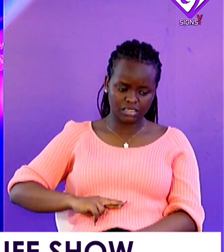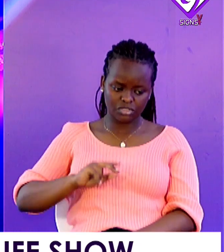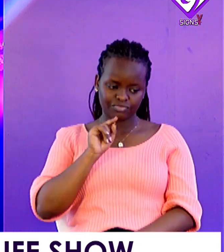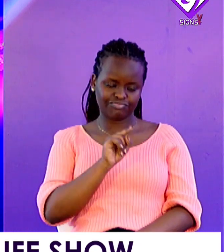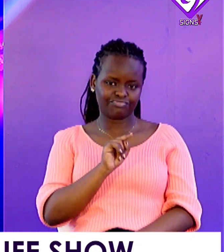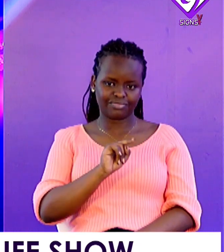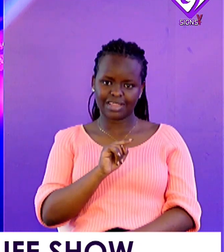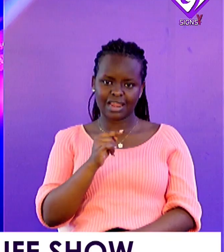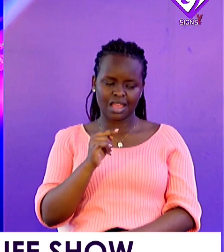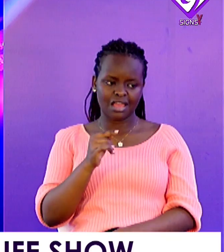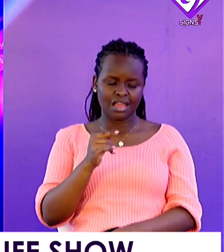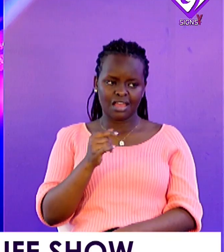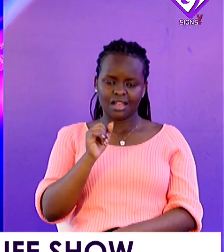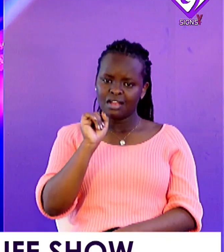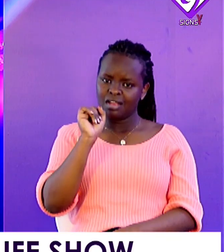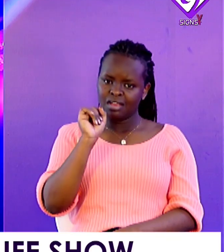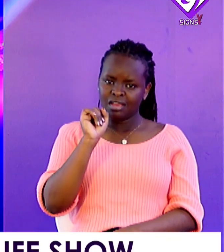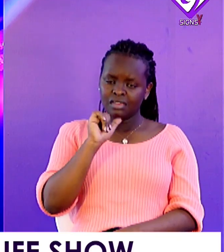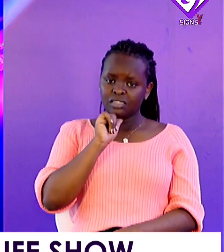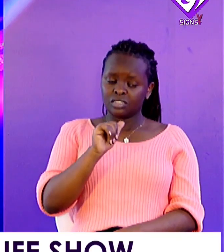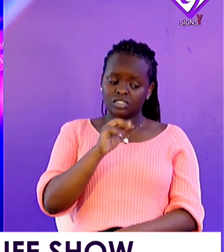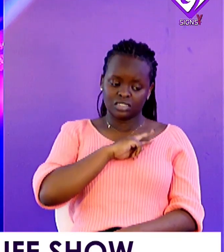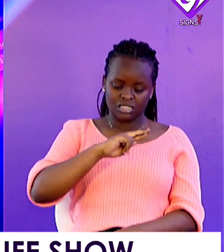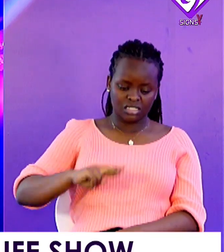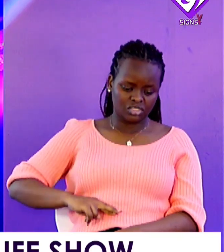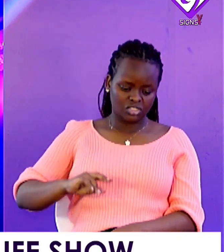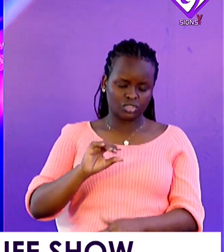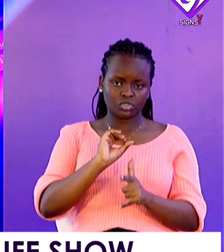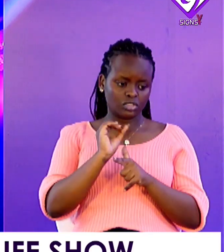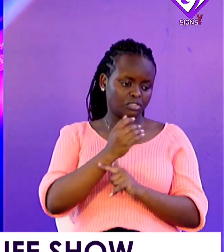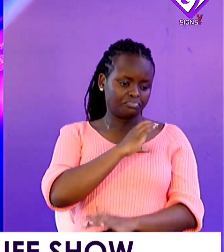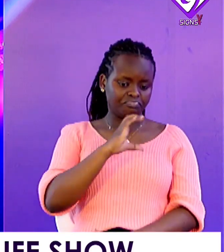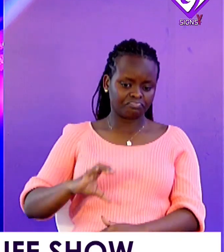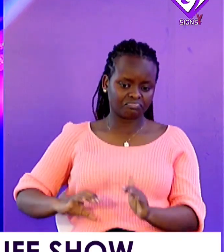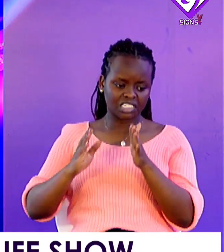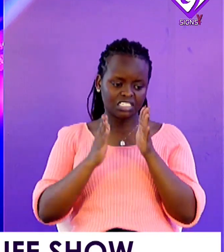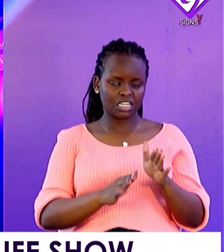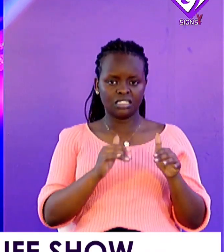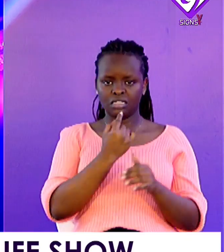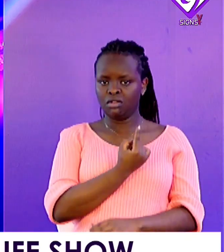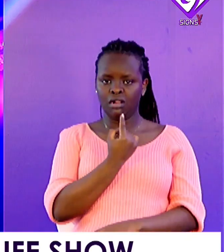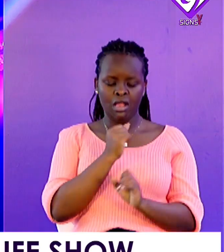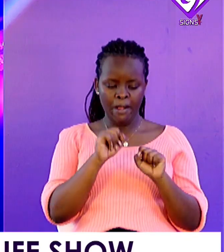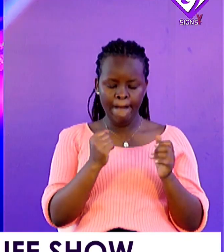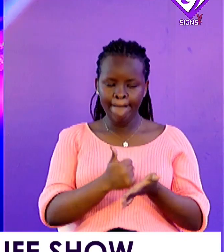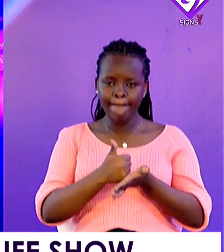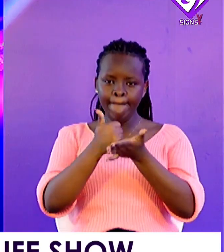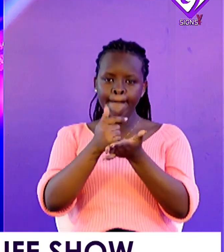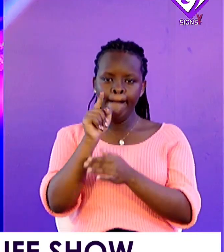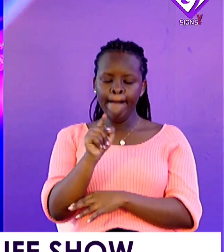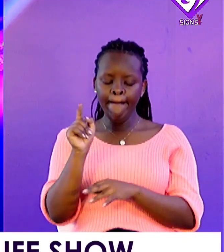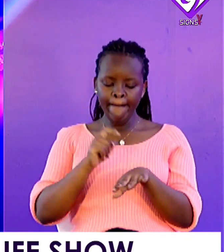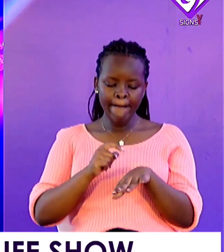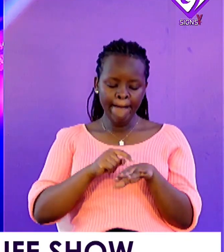which, it's not just religion or Christianity that can assist you. When you look